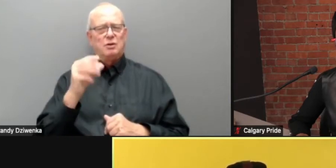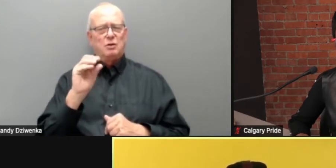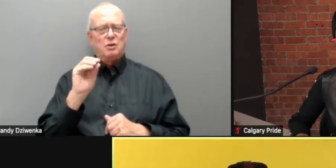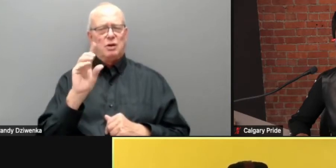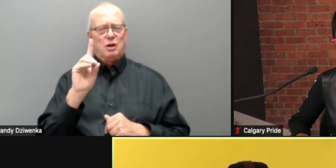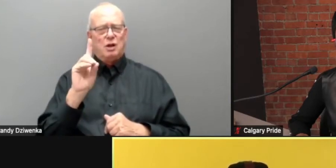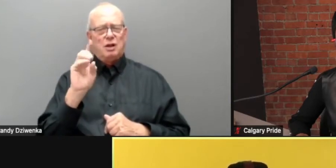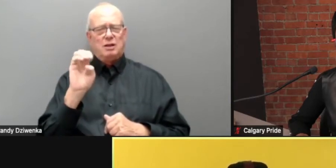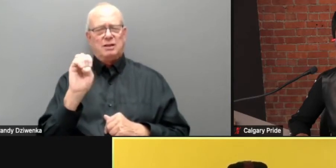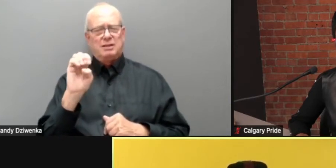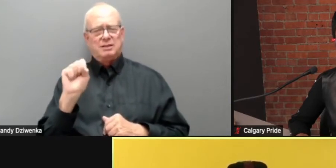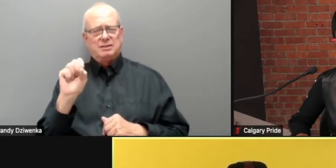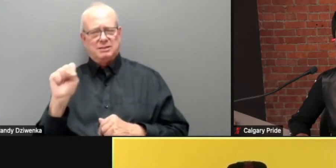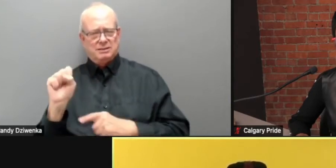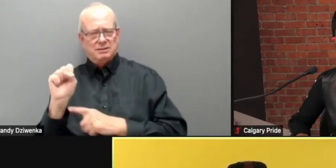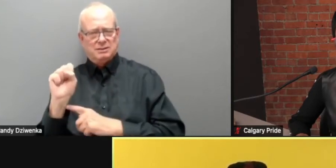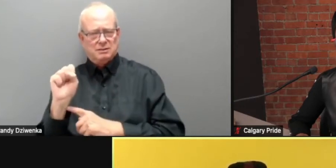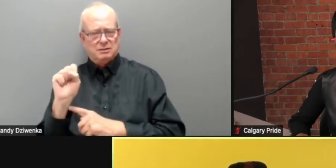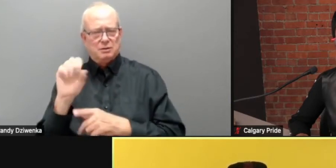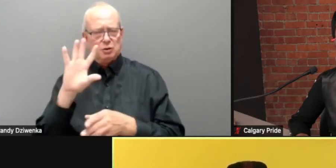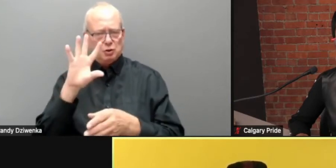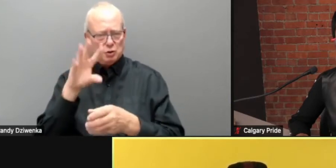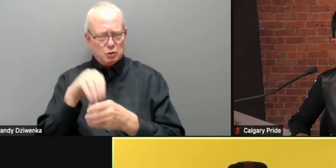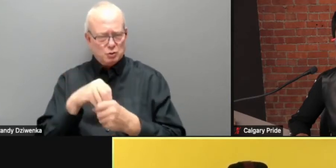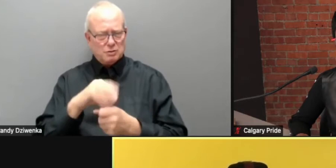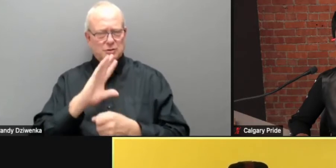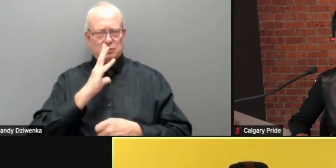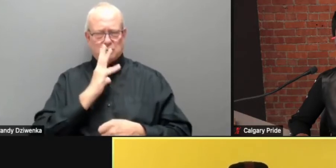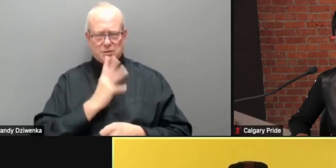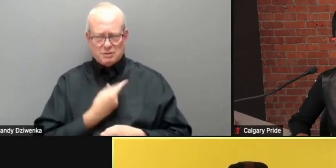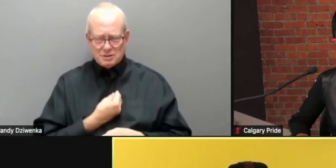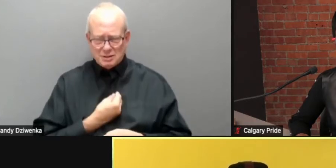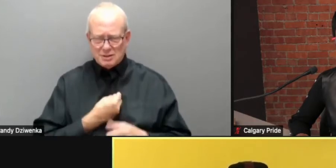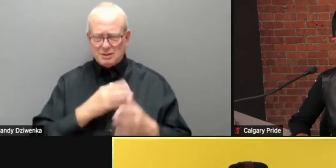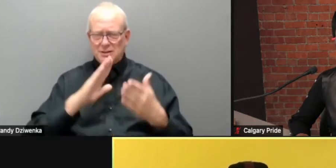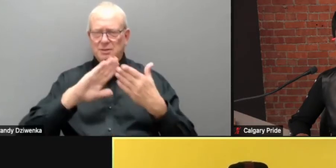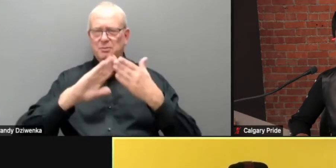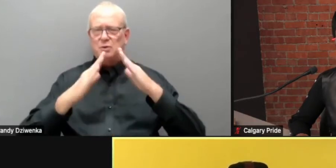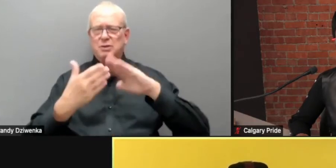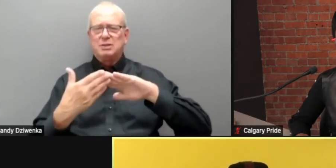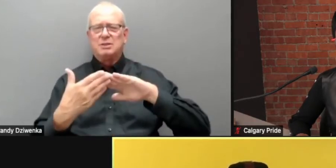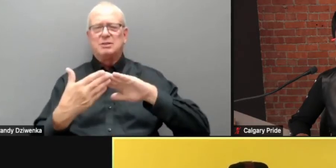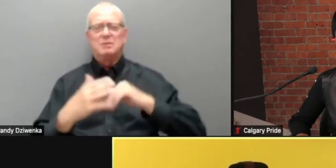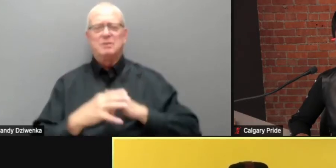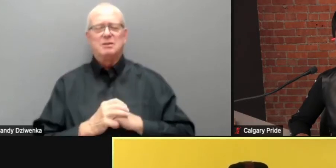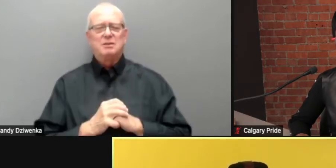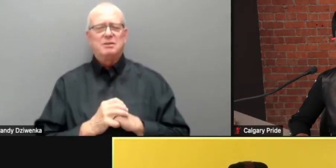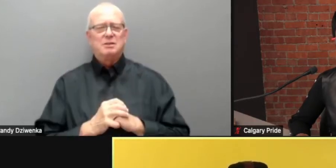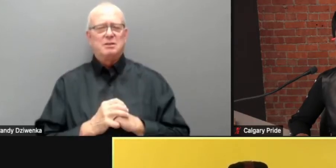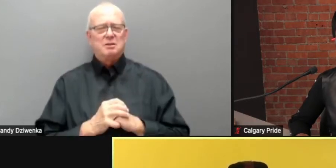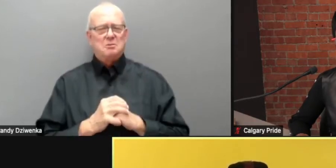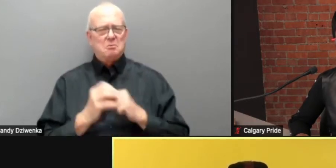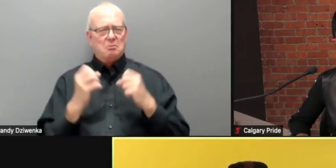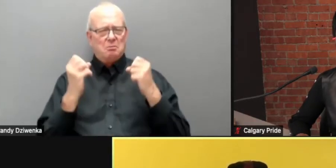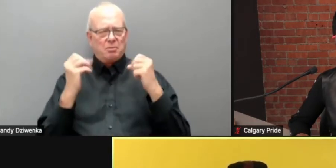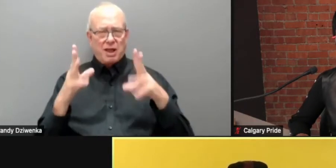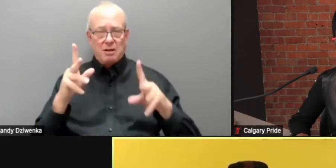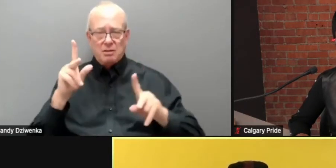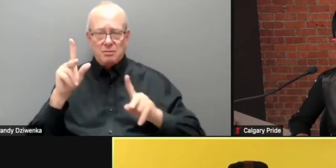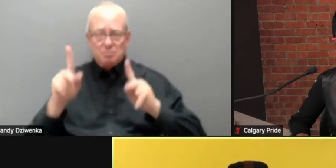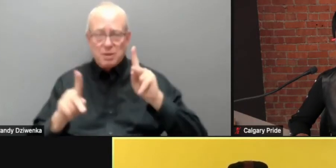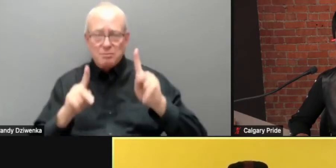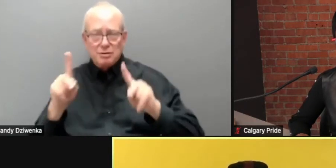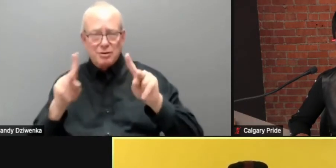and even parts of the world, is a mainstream goddess. She's also worshipped by a lot of other people in India.